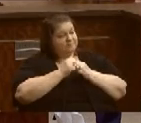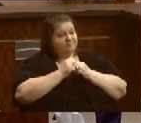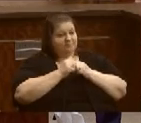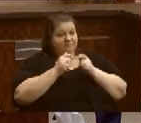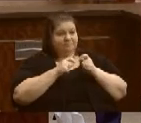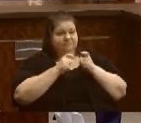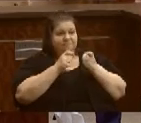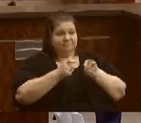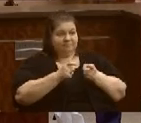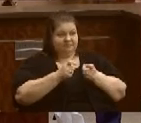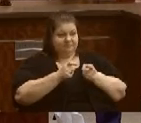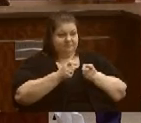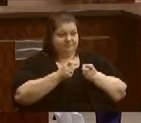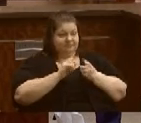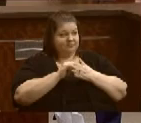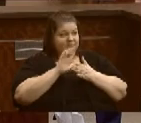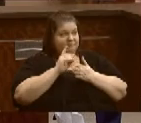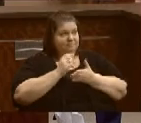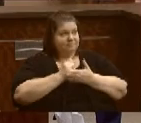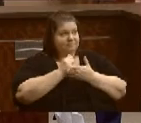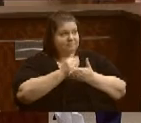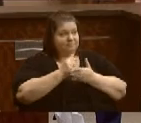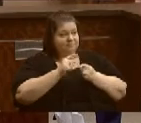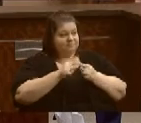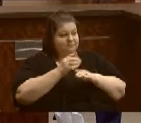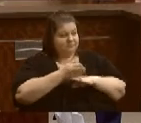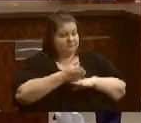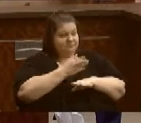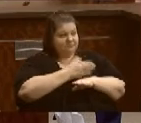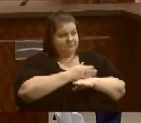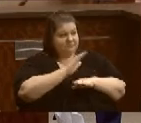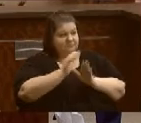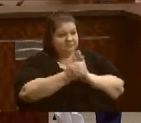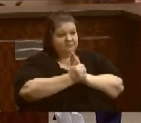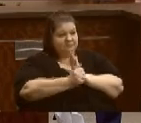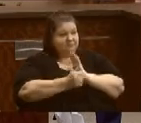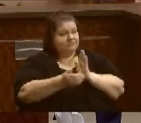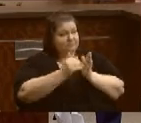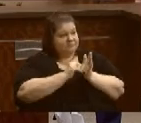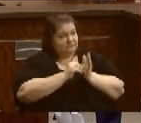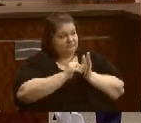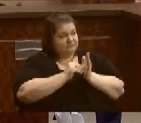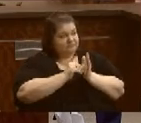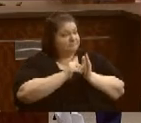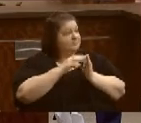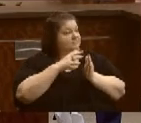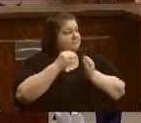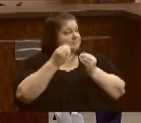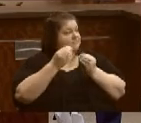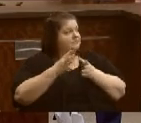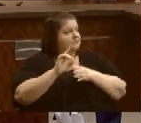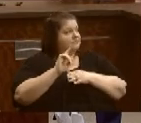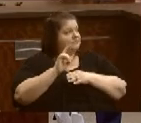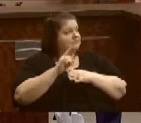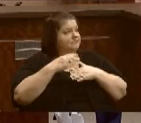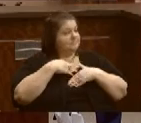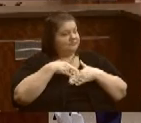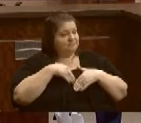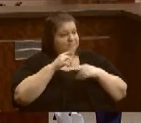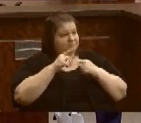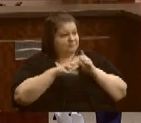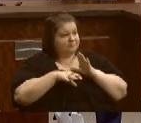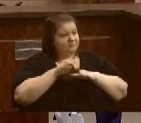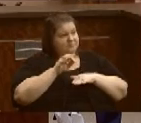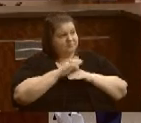gift that will help to increase and enhance your skills again, also to tell you where in the body you can find